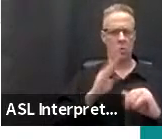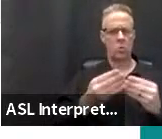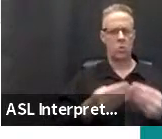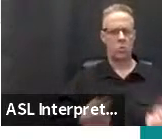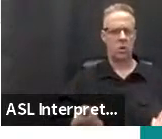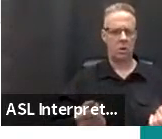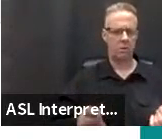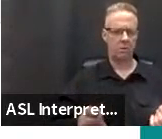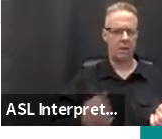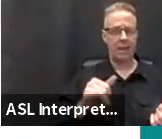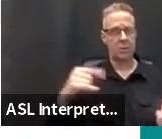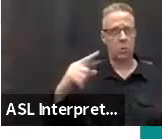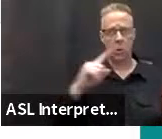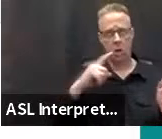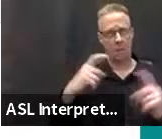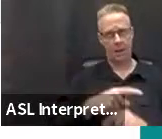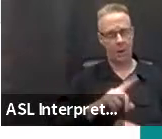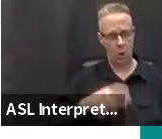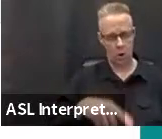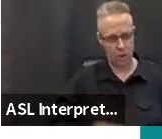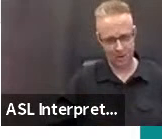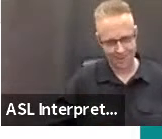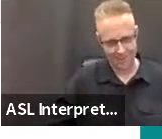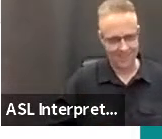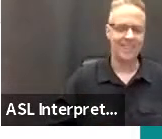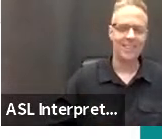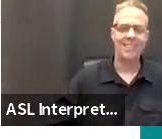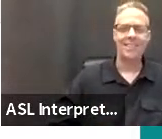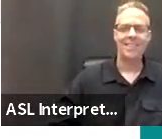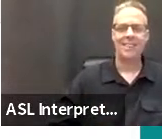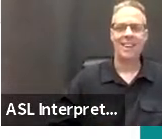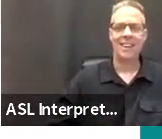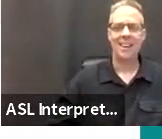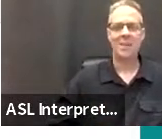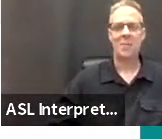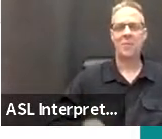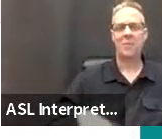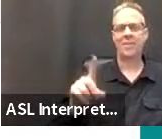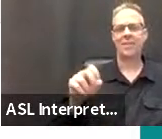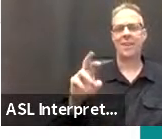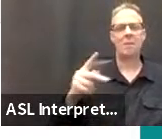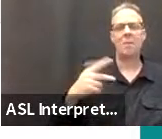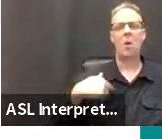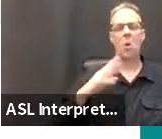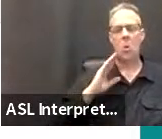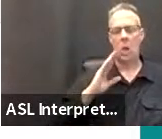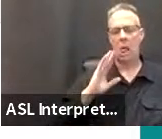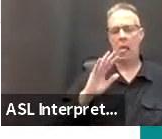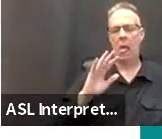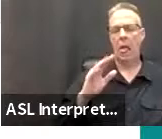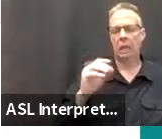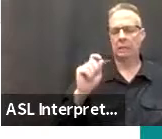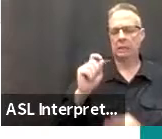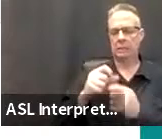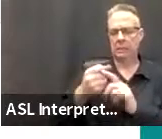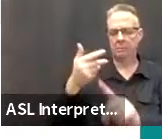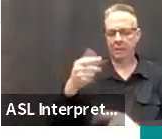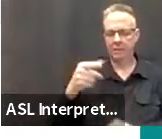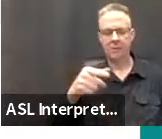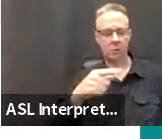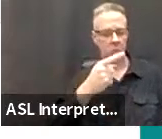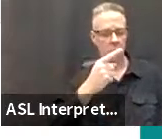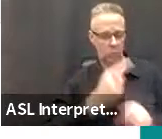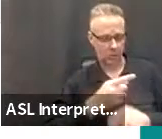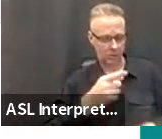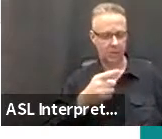was a convoluted question, and I'll go back on mute now. Let me try to pull that apart. So that's absolutely correct.